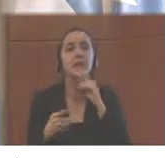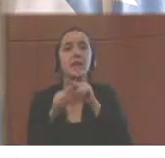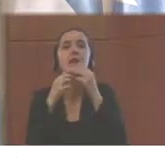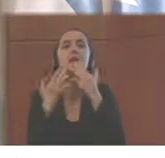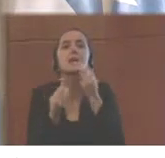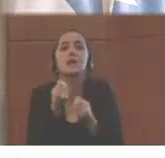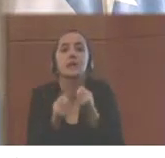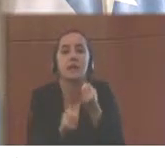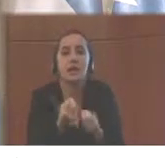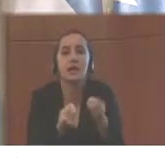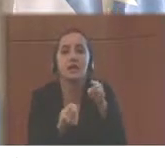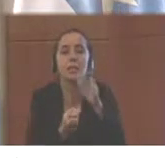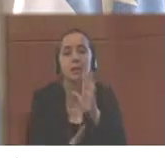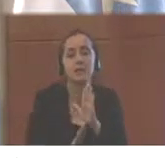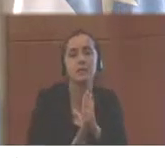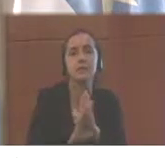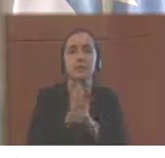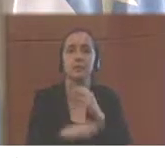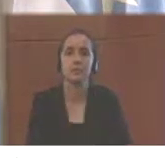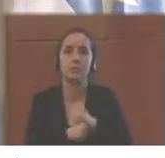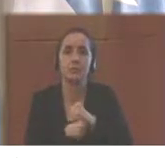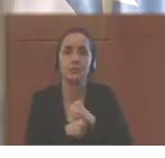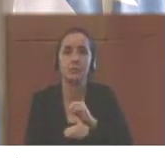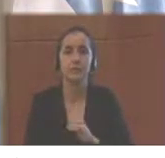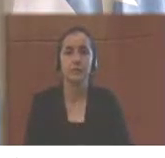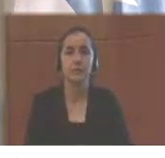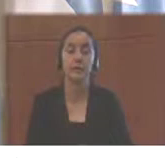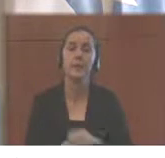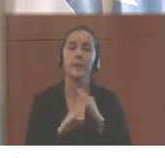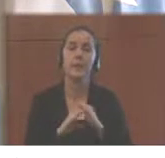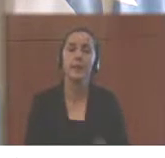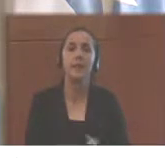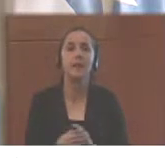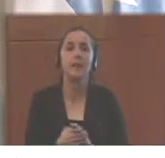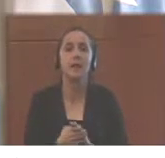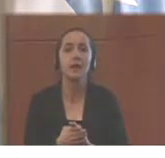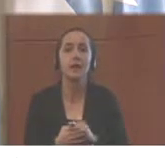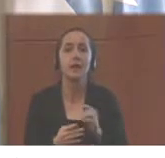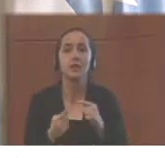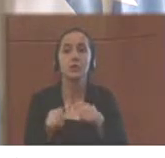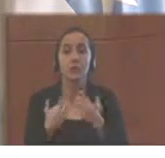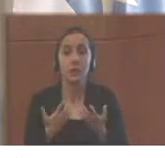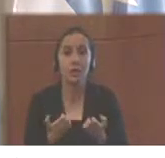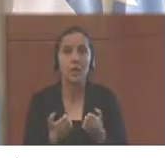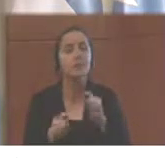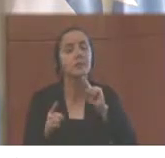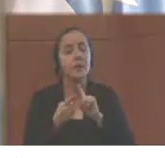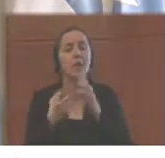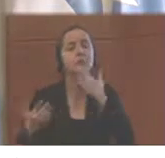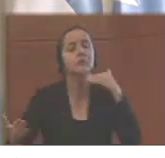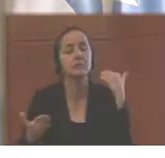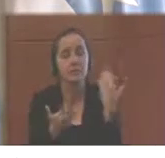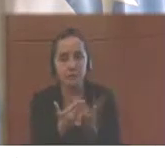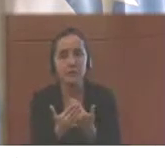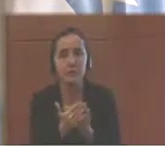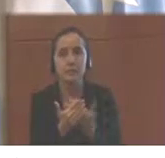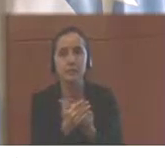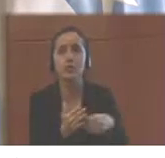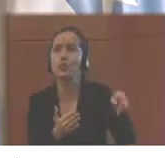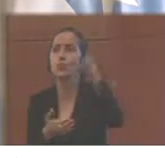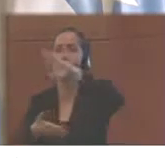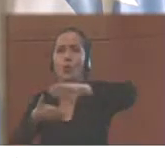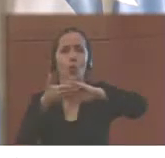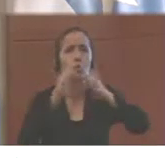and it should be a framework for safe development and sustainable development.